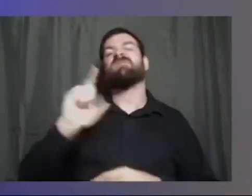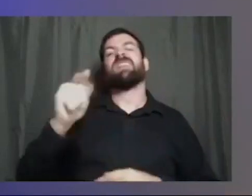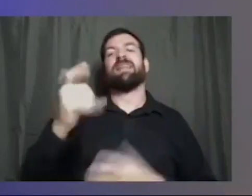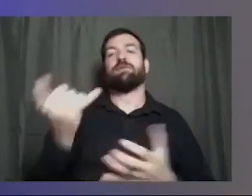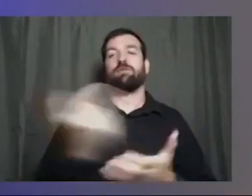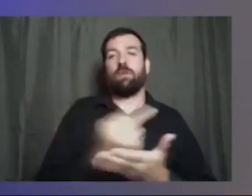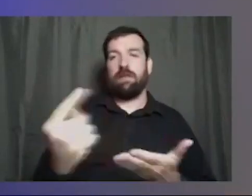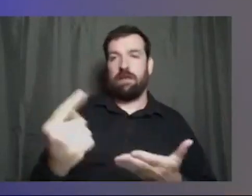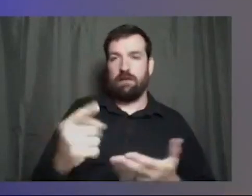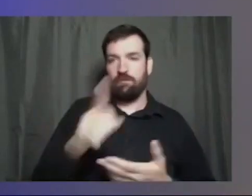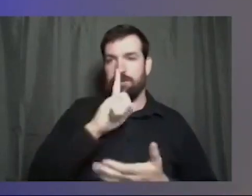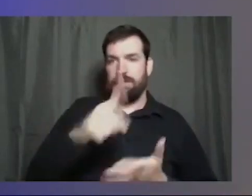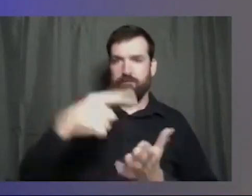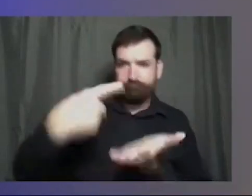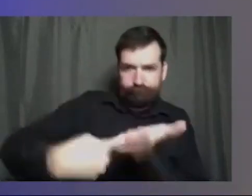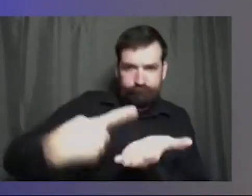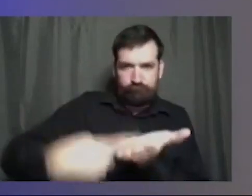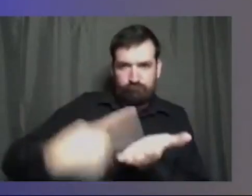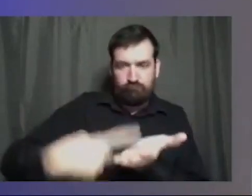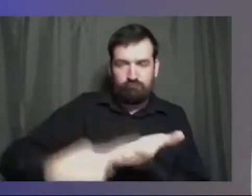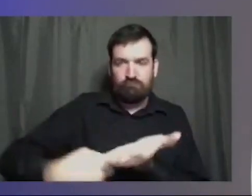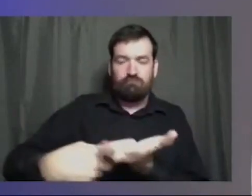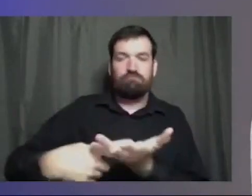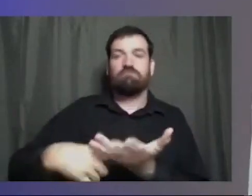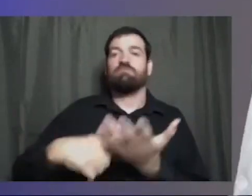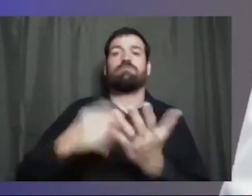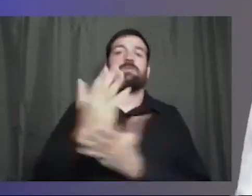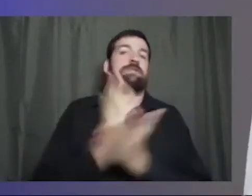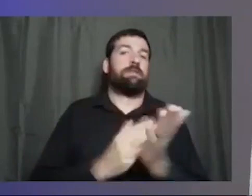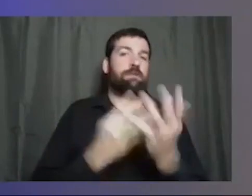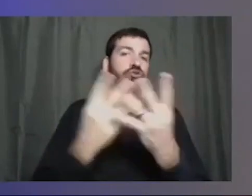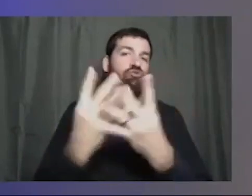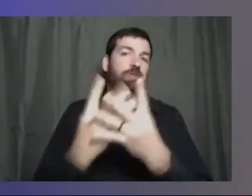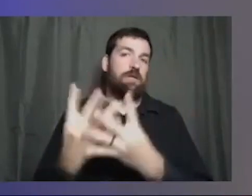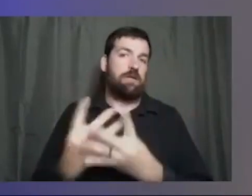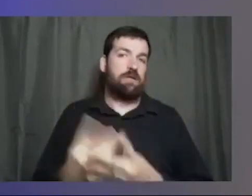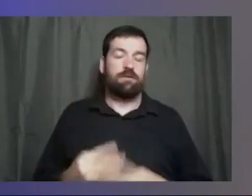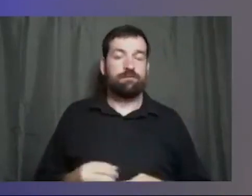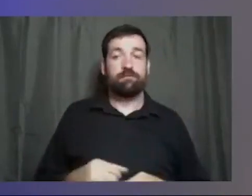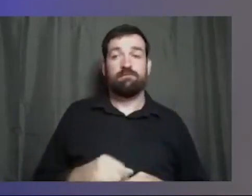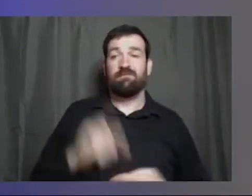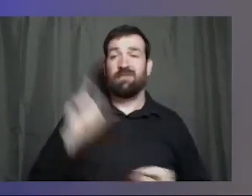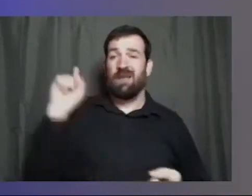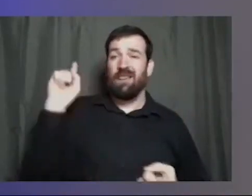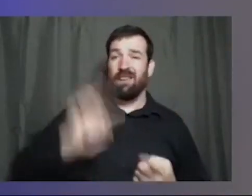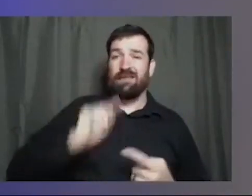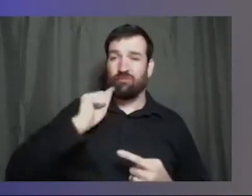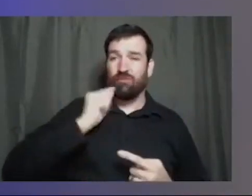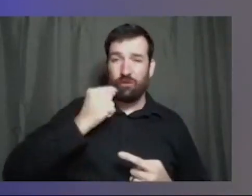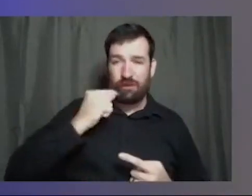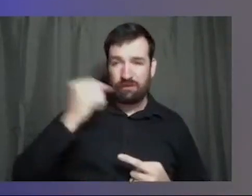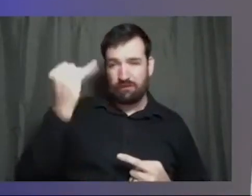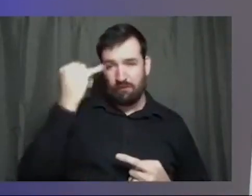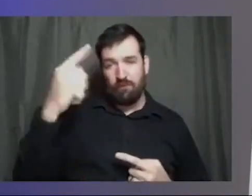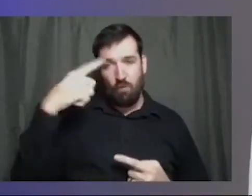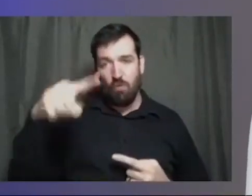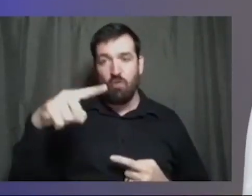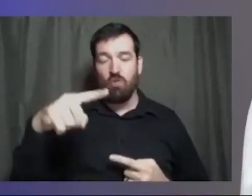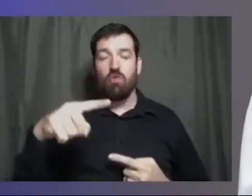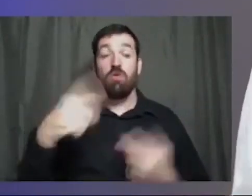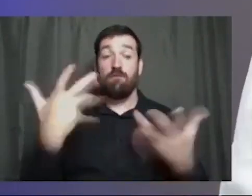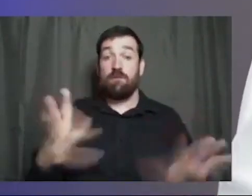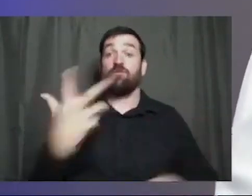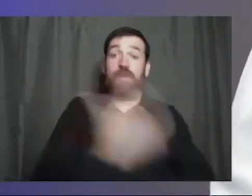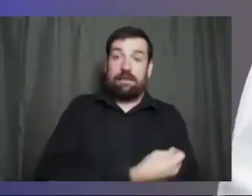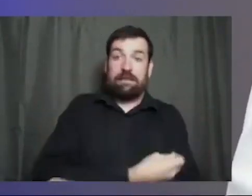discuss the final implementation of some of those screenings. It won't be quite as rigorous for those that are vaccinated this year as it was last year. Again,